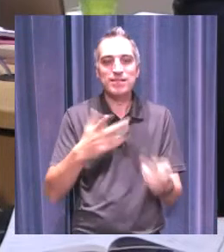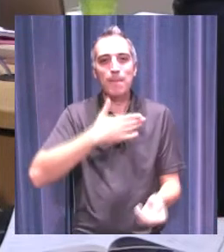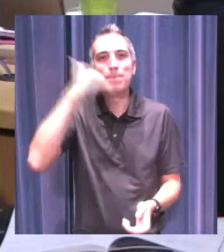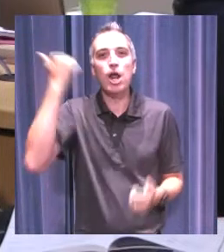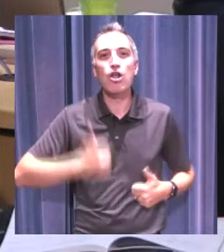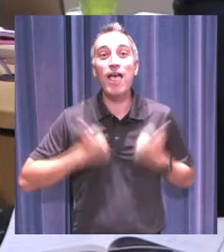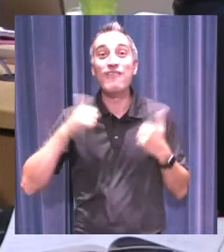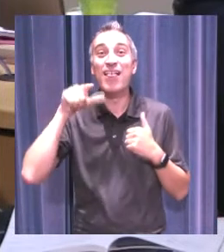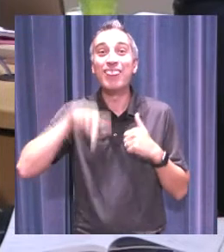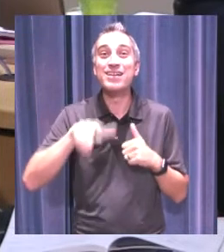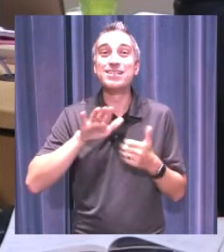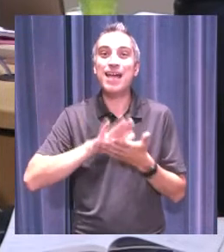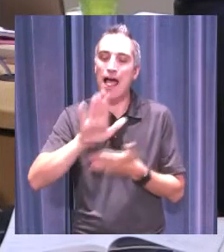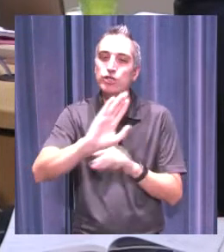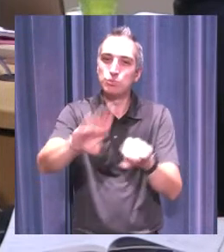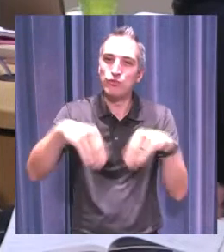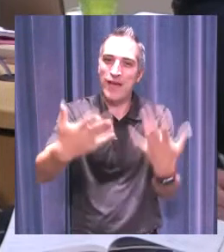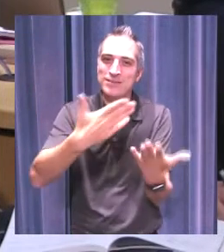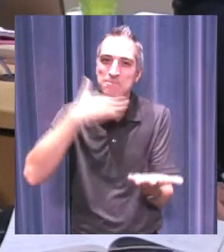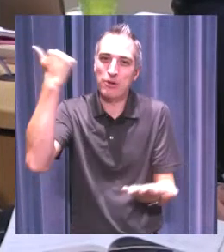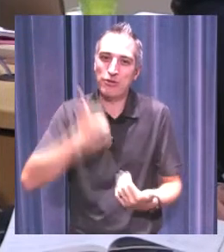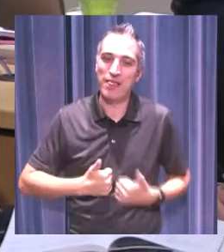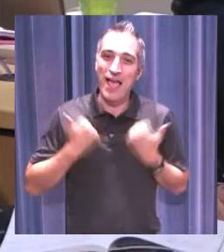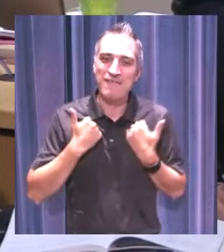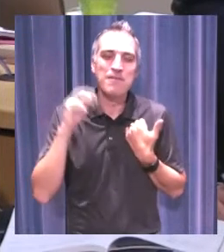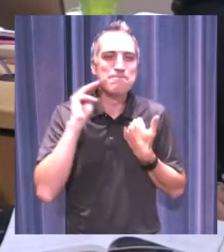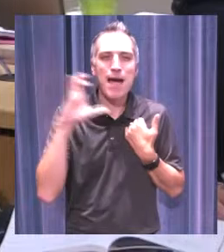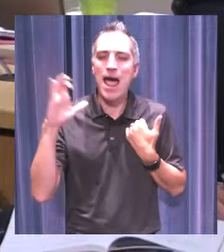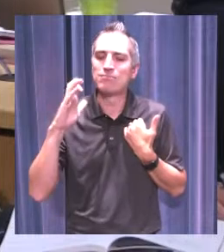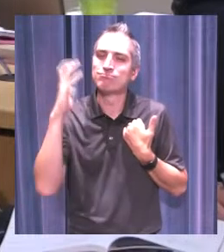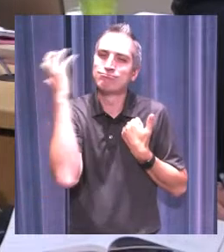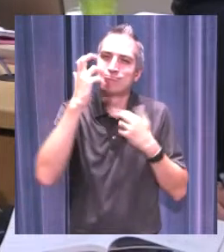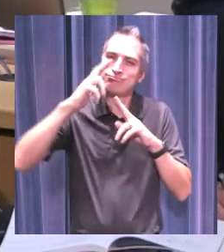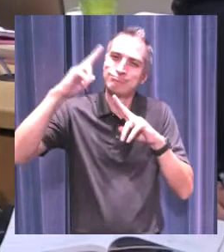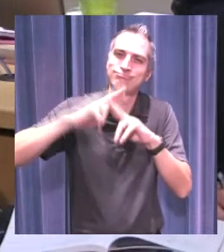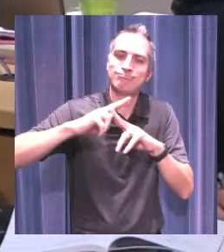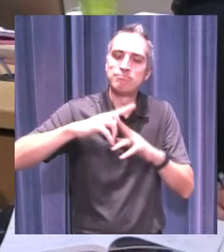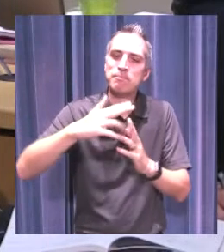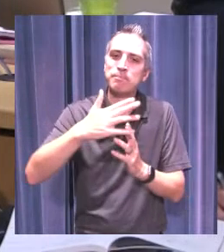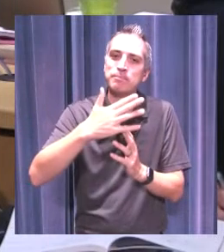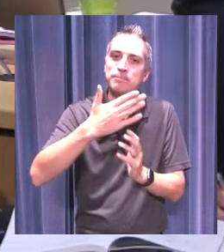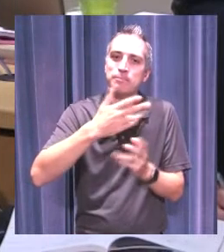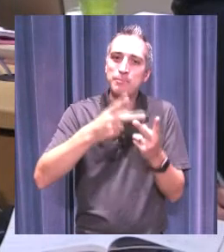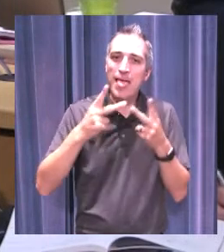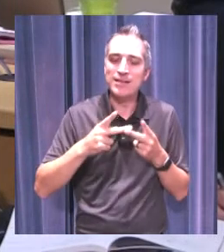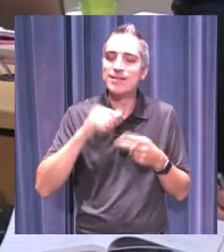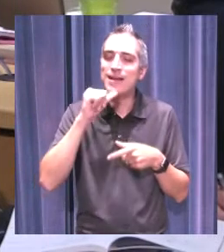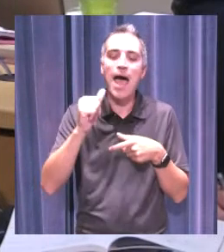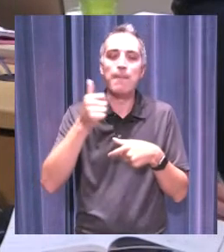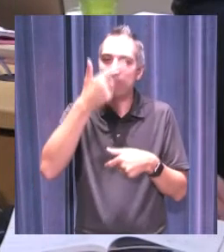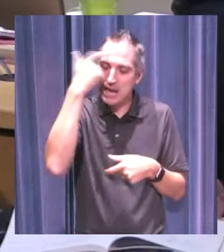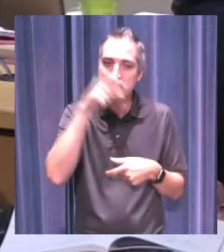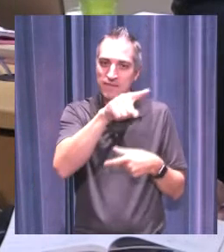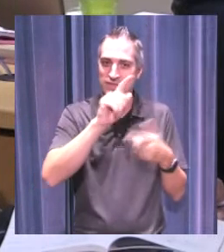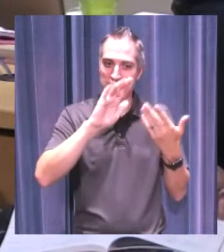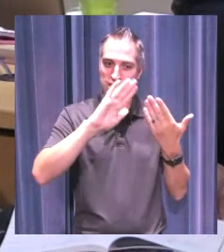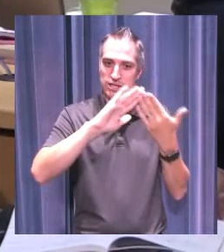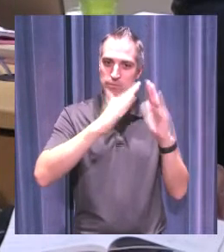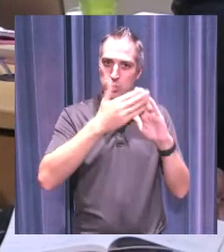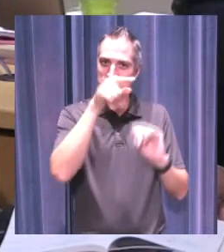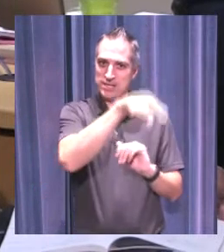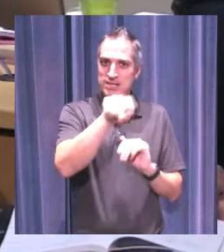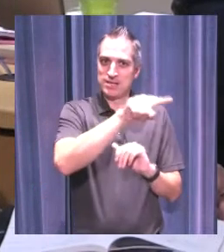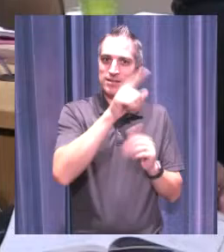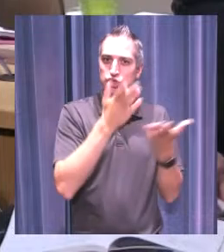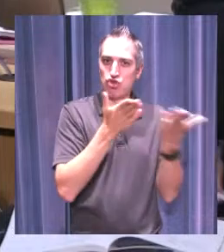college willingly provides. Mott is a fantastic place, not in spite of the community it serves, but because it serves the community at